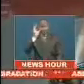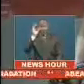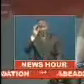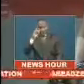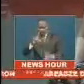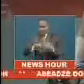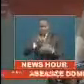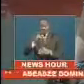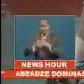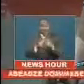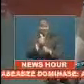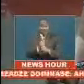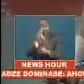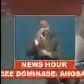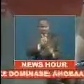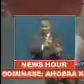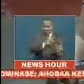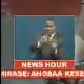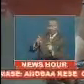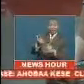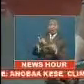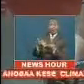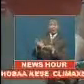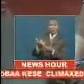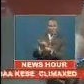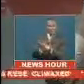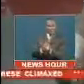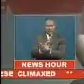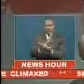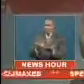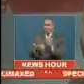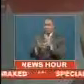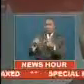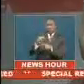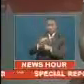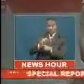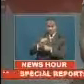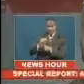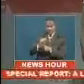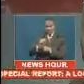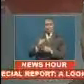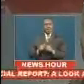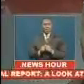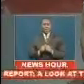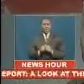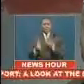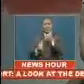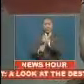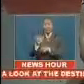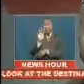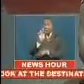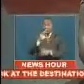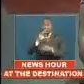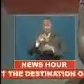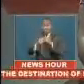China will next year give Ghana technological training in renewable energy. The training falls under a four-year program to